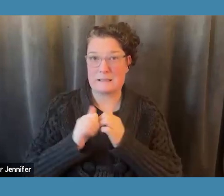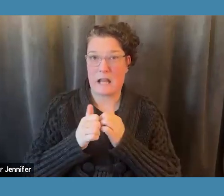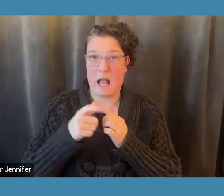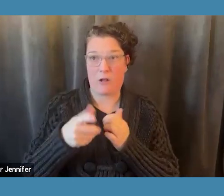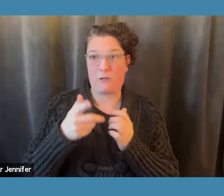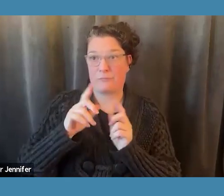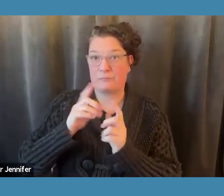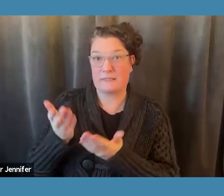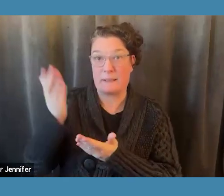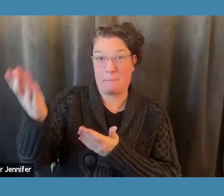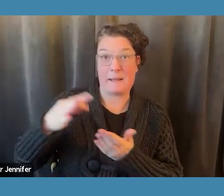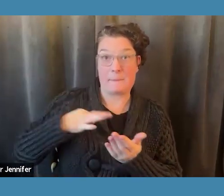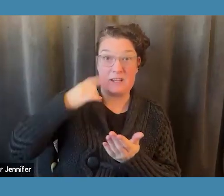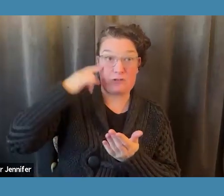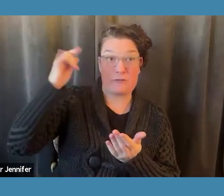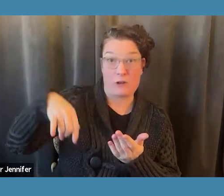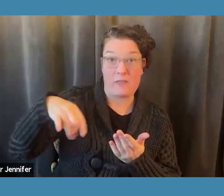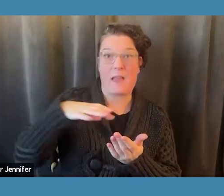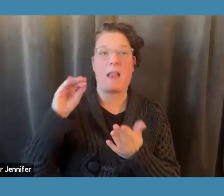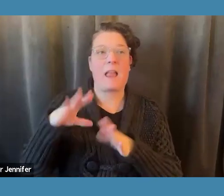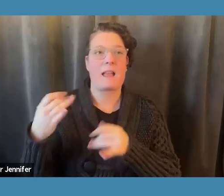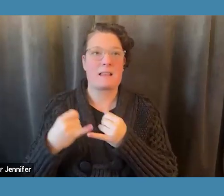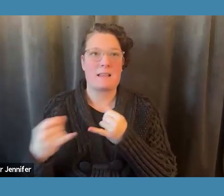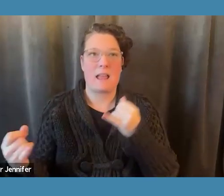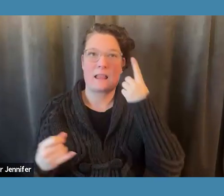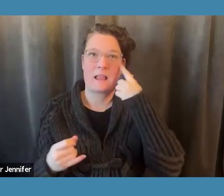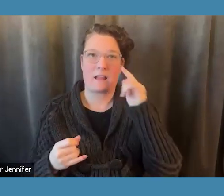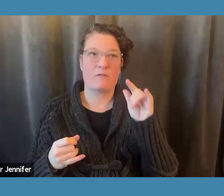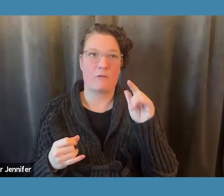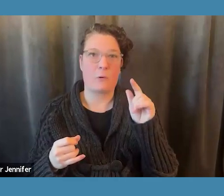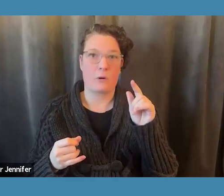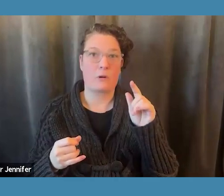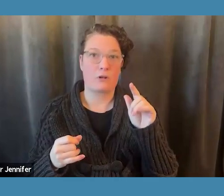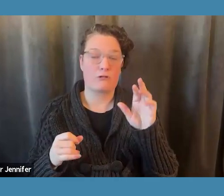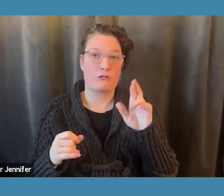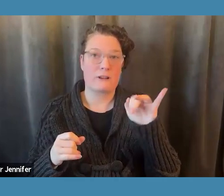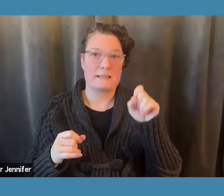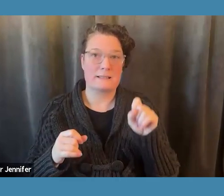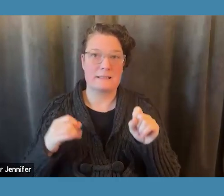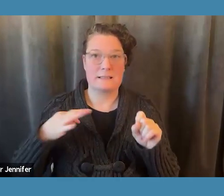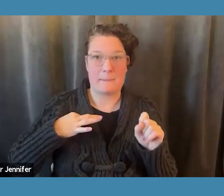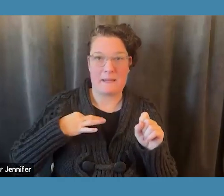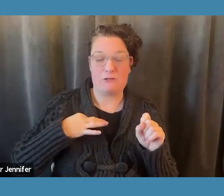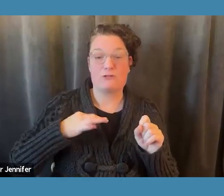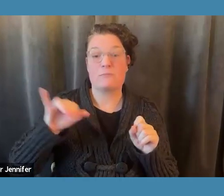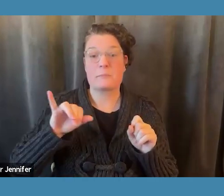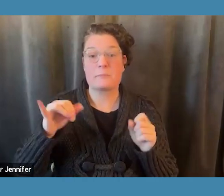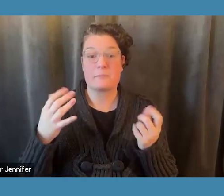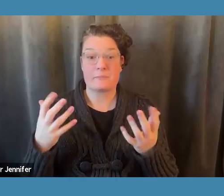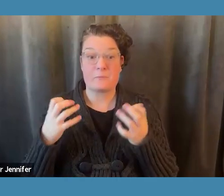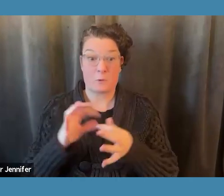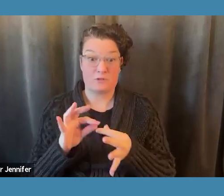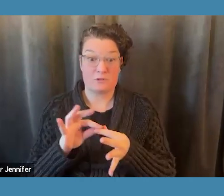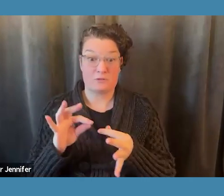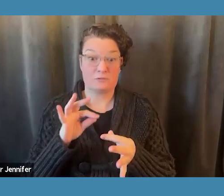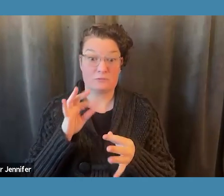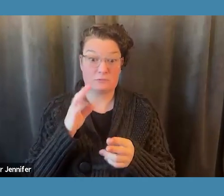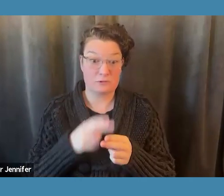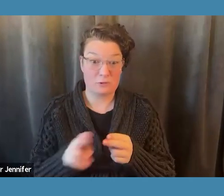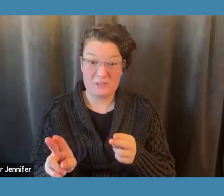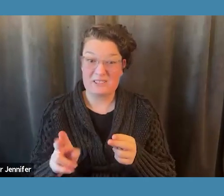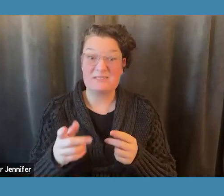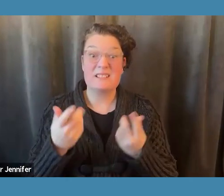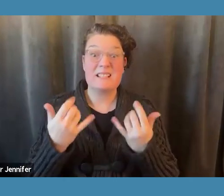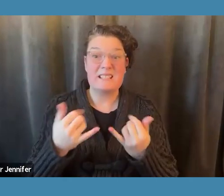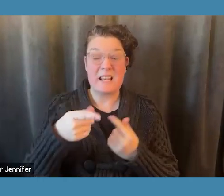that application, and the deadlines for crisis applications. And I just wanted to say quickly that we